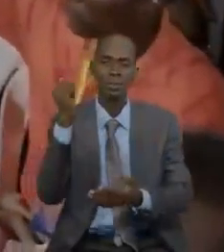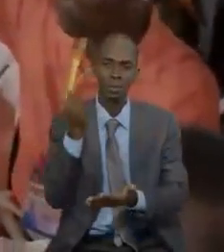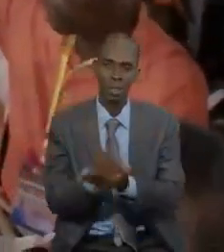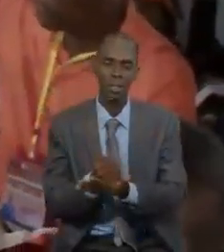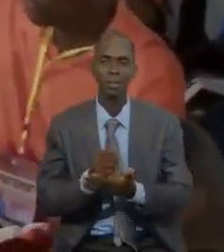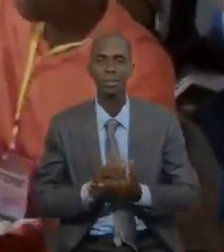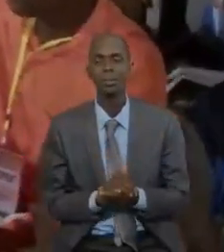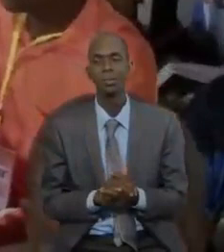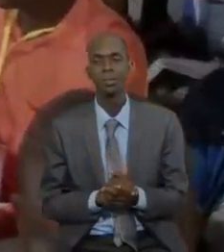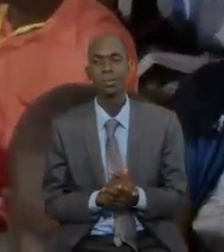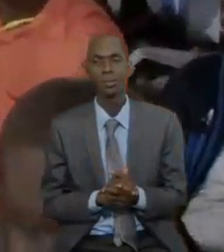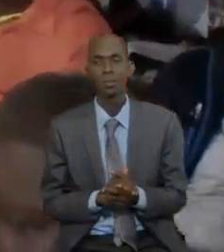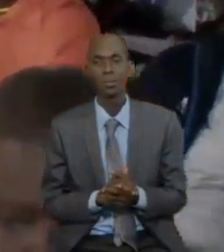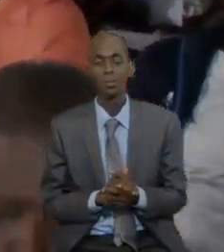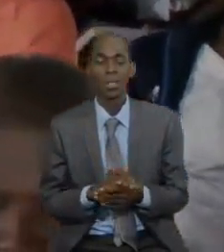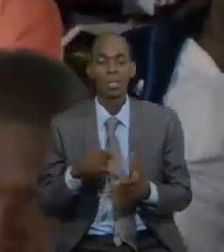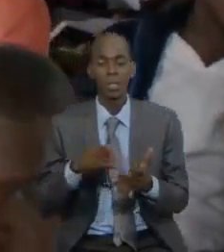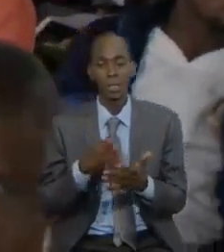It says in verse 16